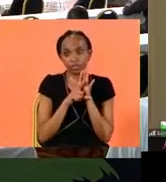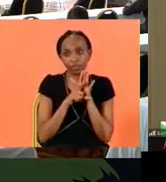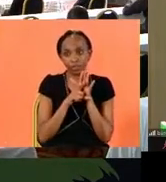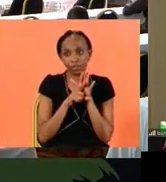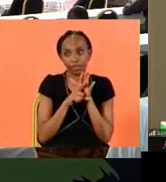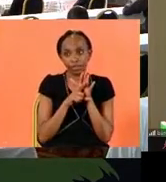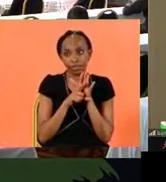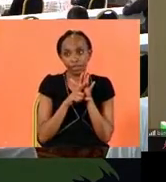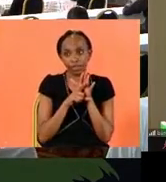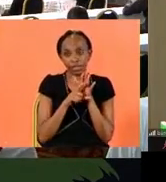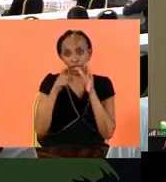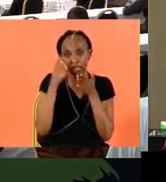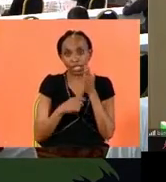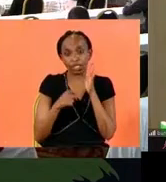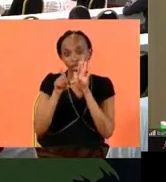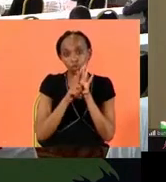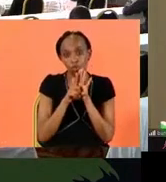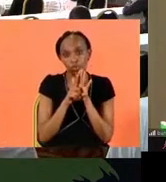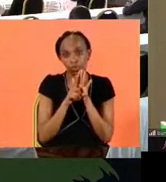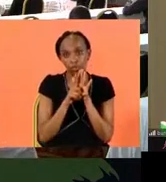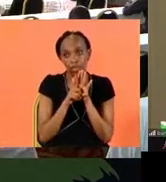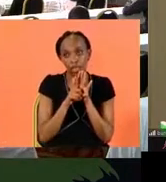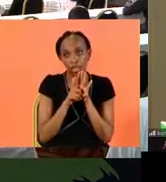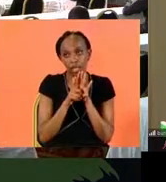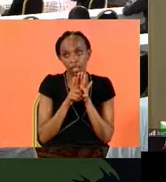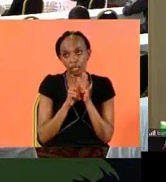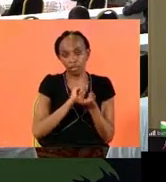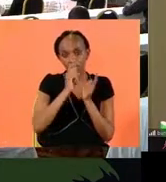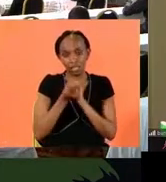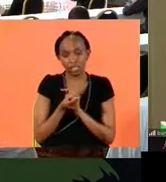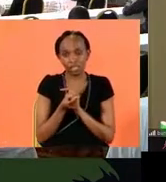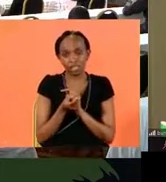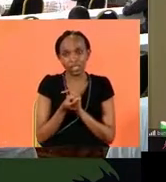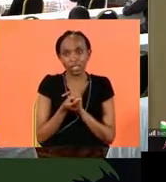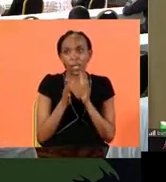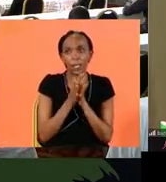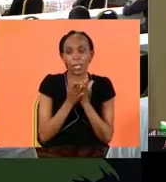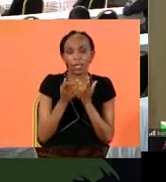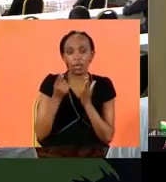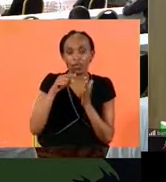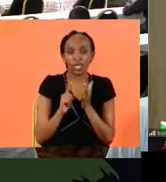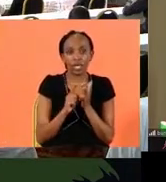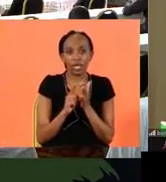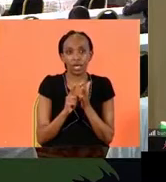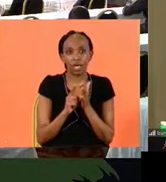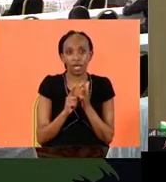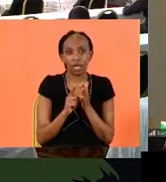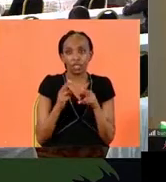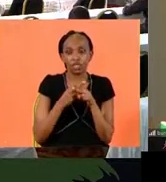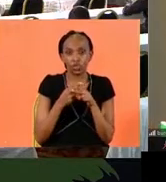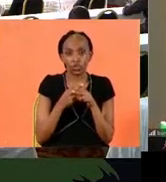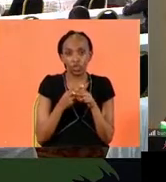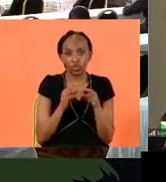the tax law is being reformed, and we are going very